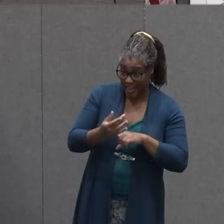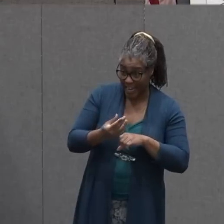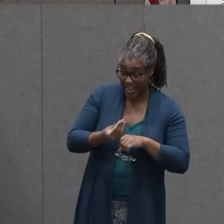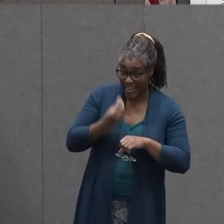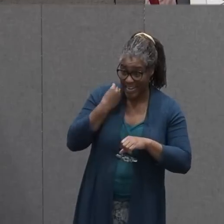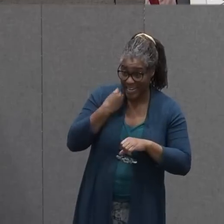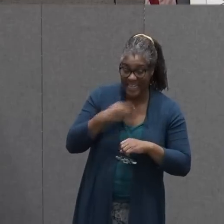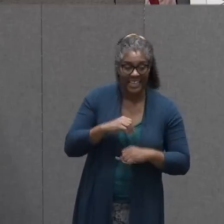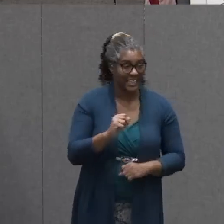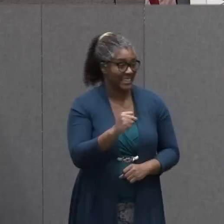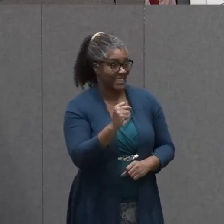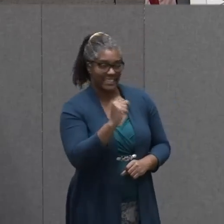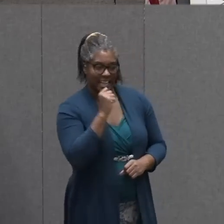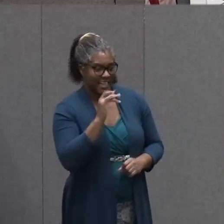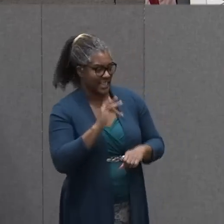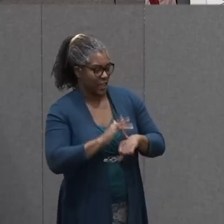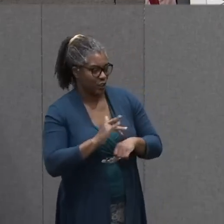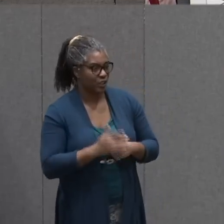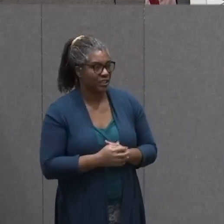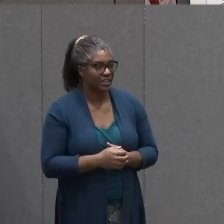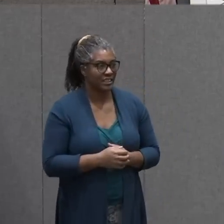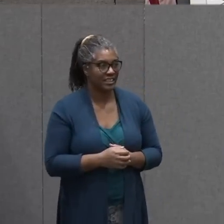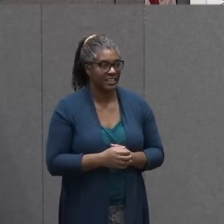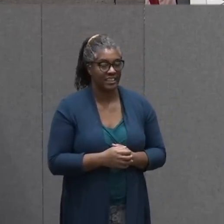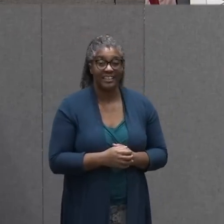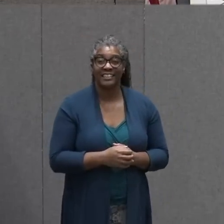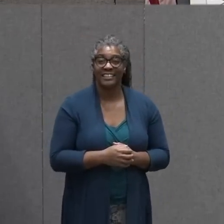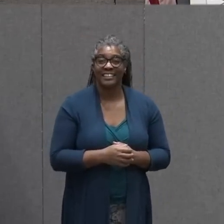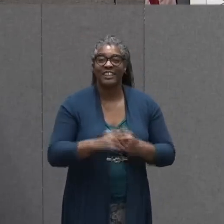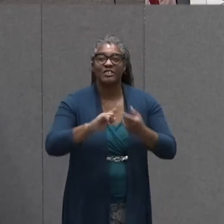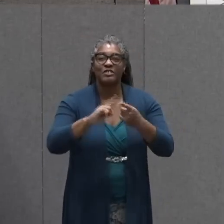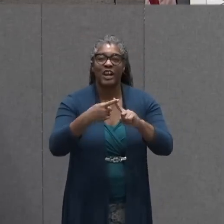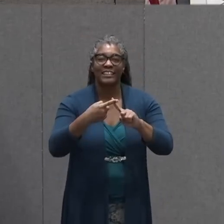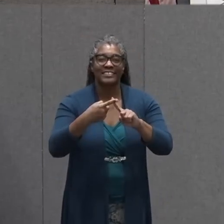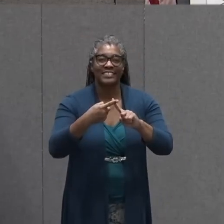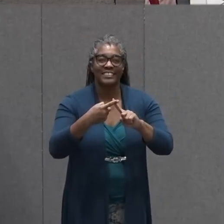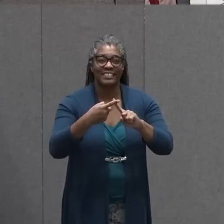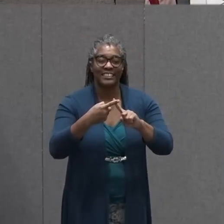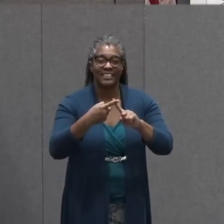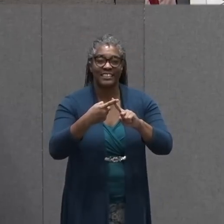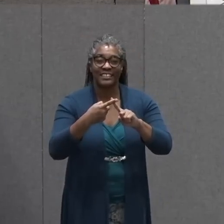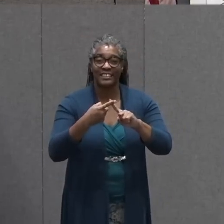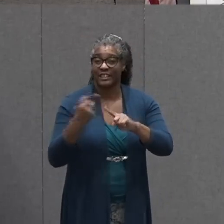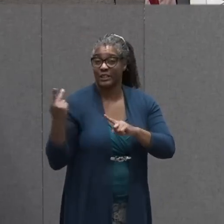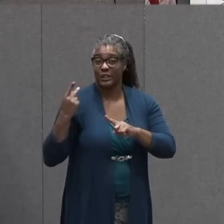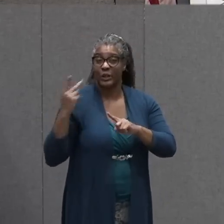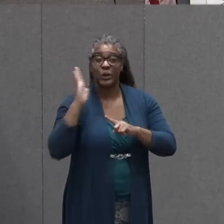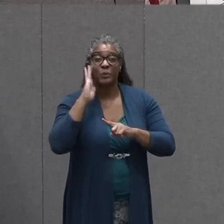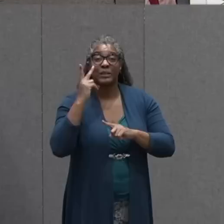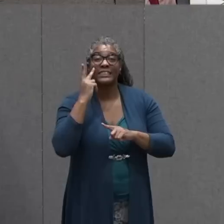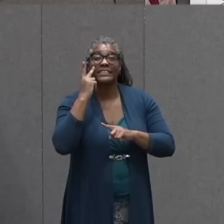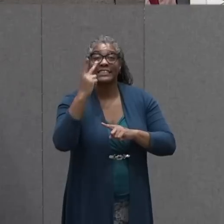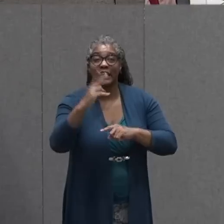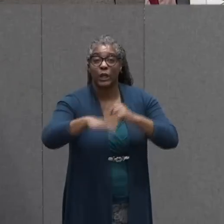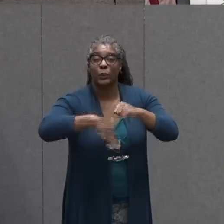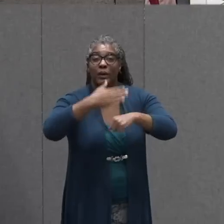So friends, oh my gosh, we will see you Let's next see. time. Let's taste that.